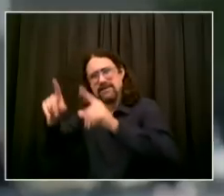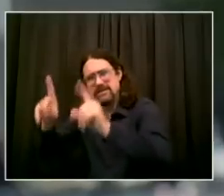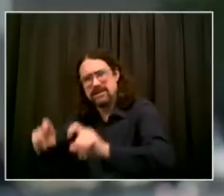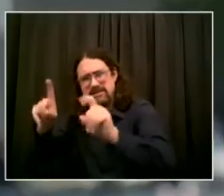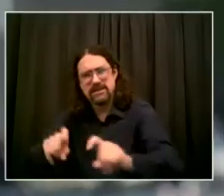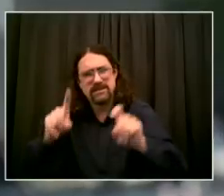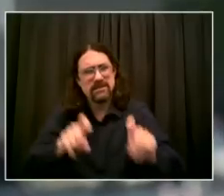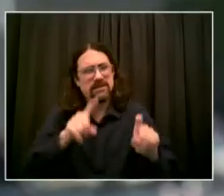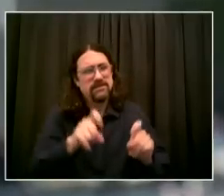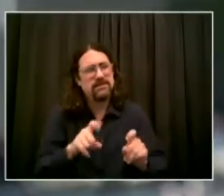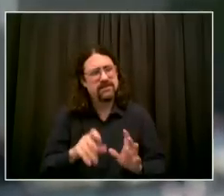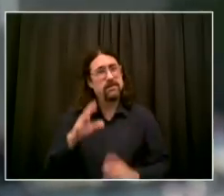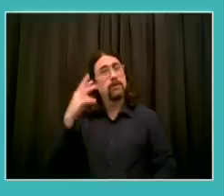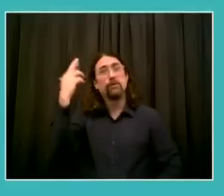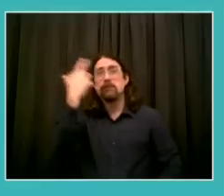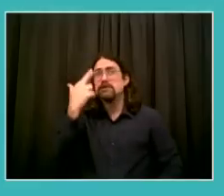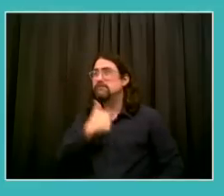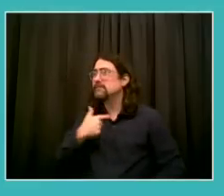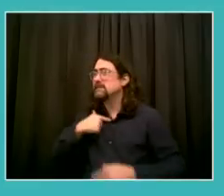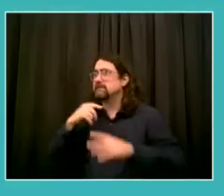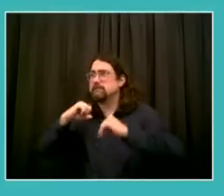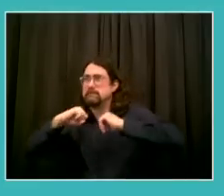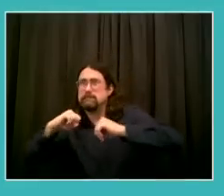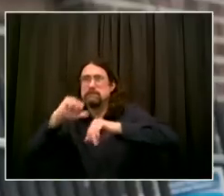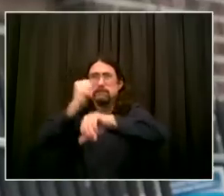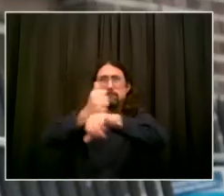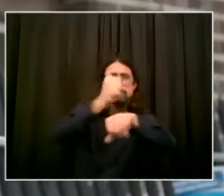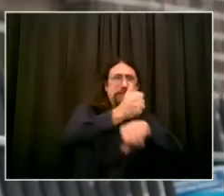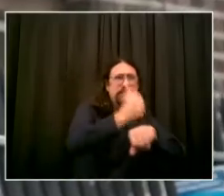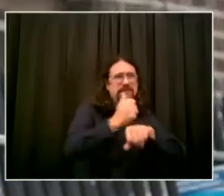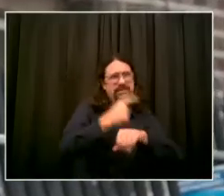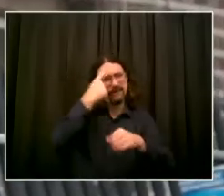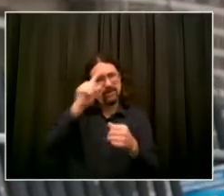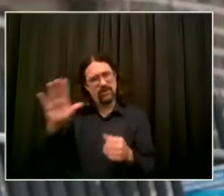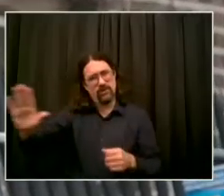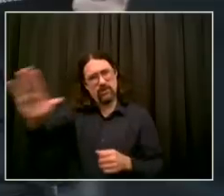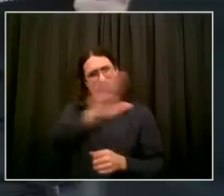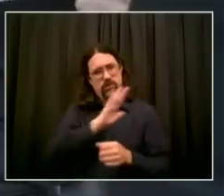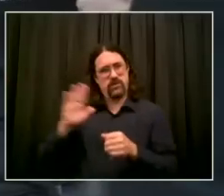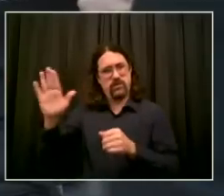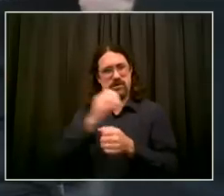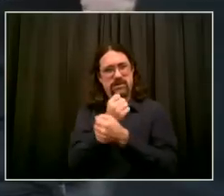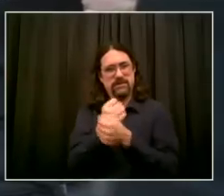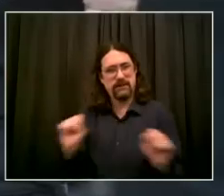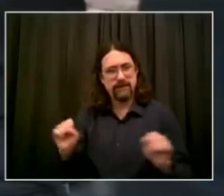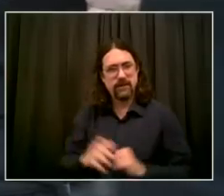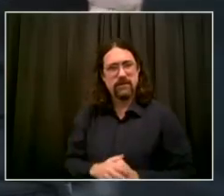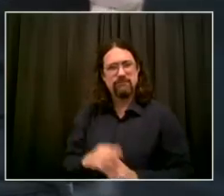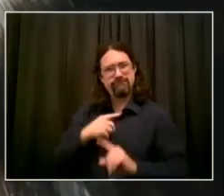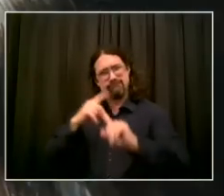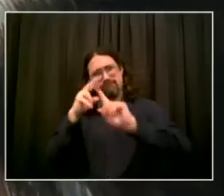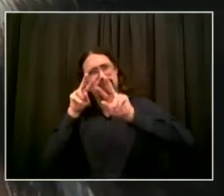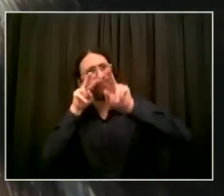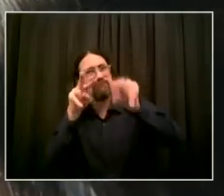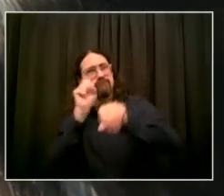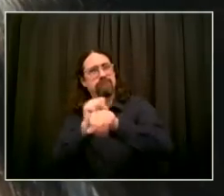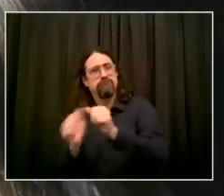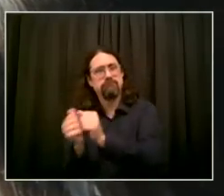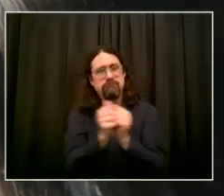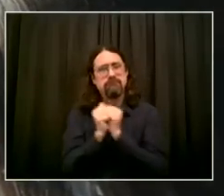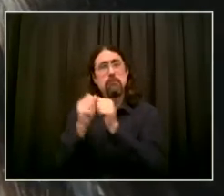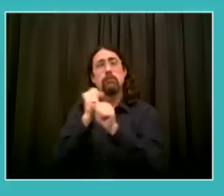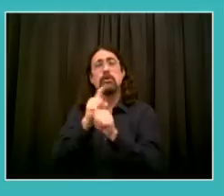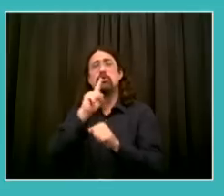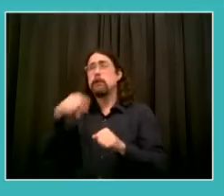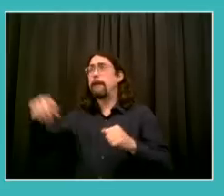we must take these precautions. Your kids will be in good hands. We look forward to working together to ensure that our return to schools